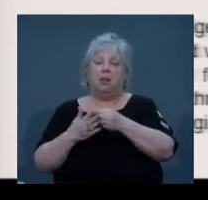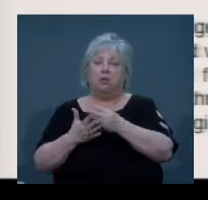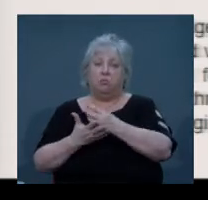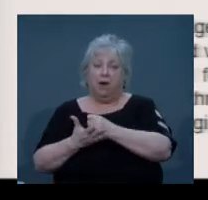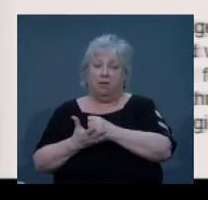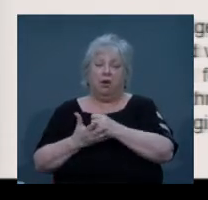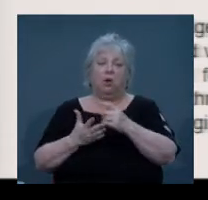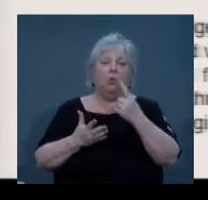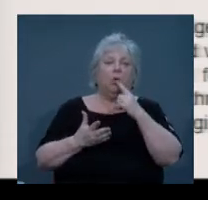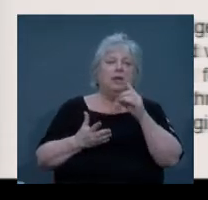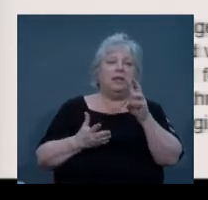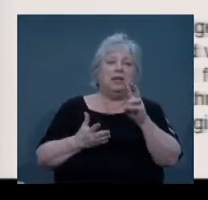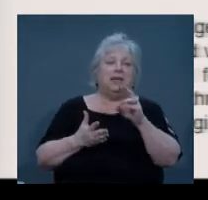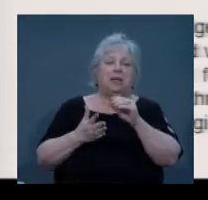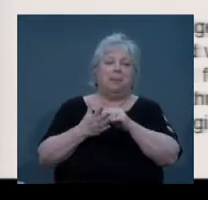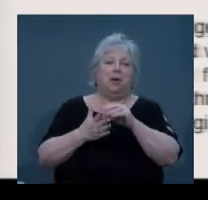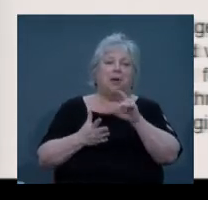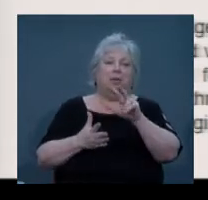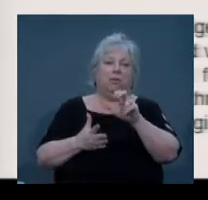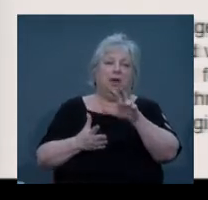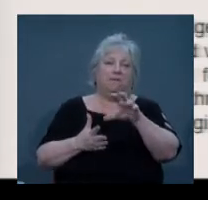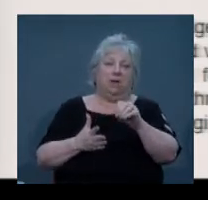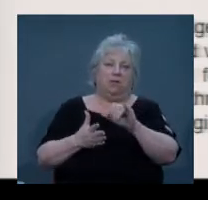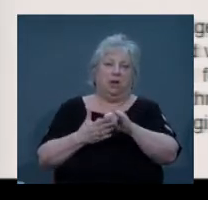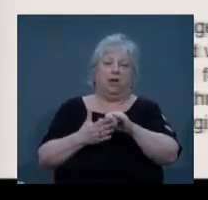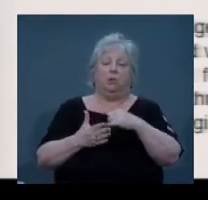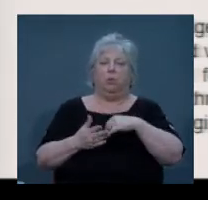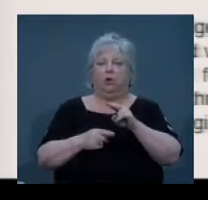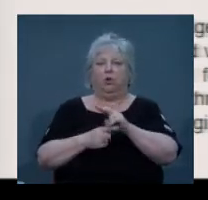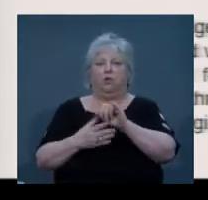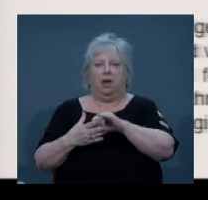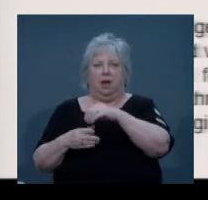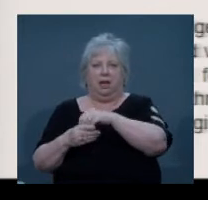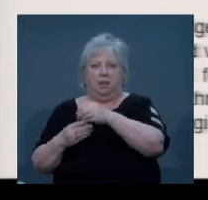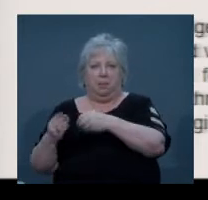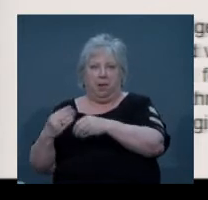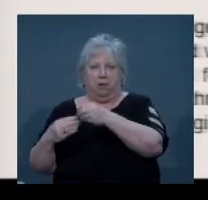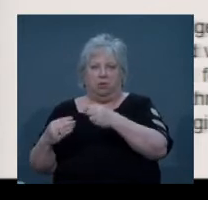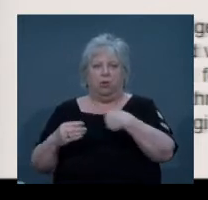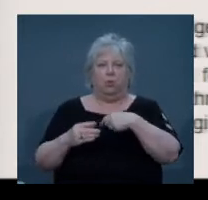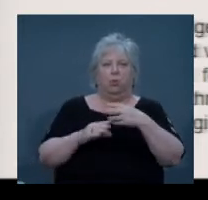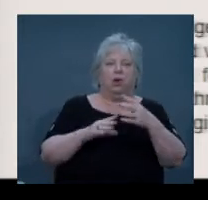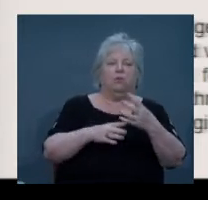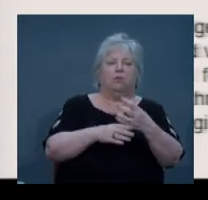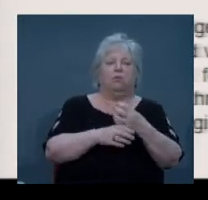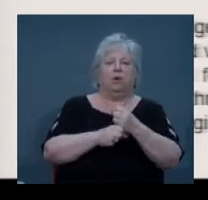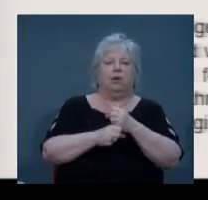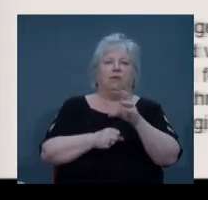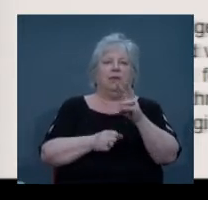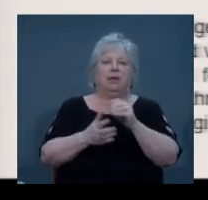revenues, was $6,350,000. That's what we used in our budget. We have received